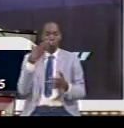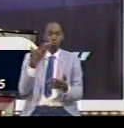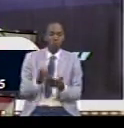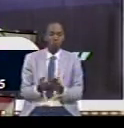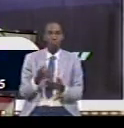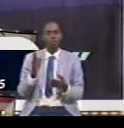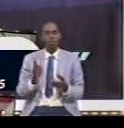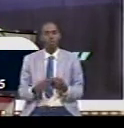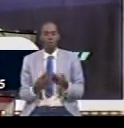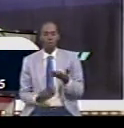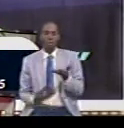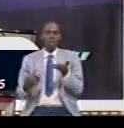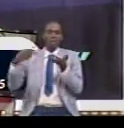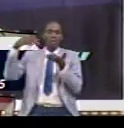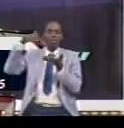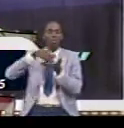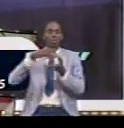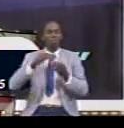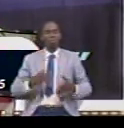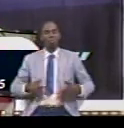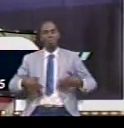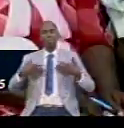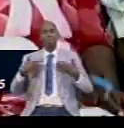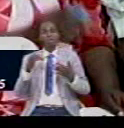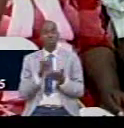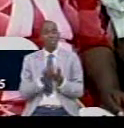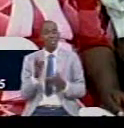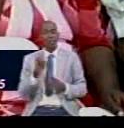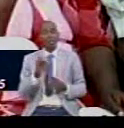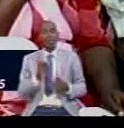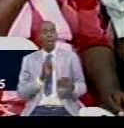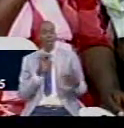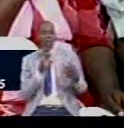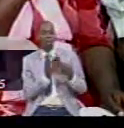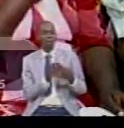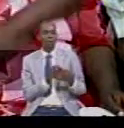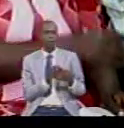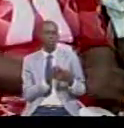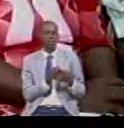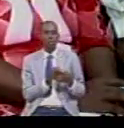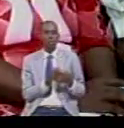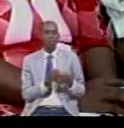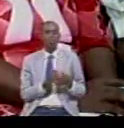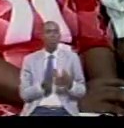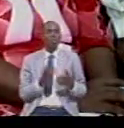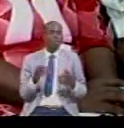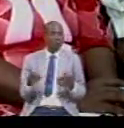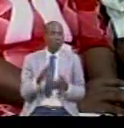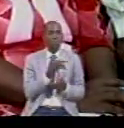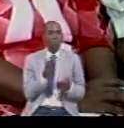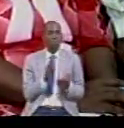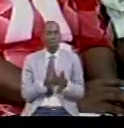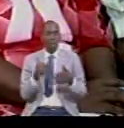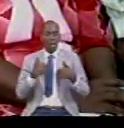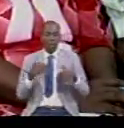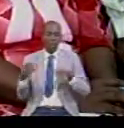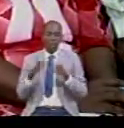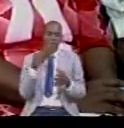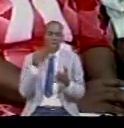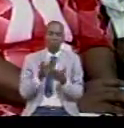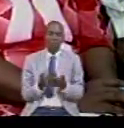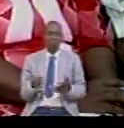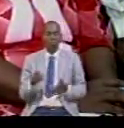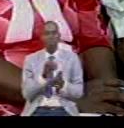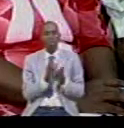the resurrection of life. That's where I belong. They that have done good, they that have the grace of